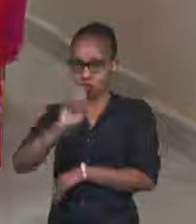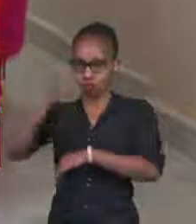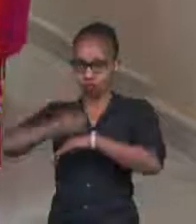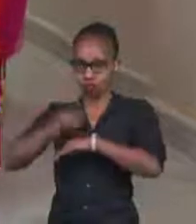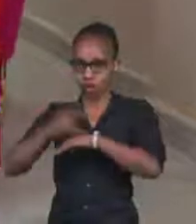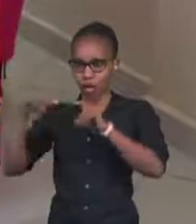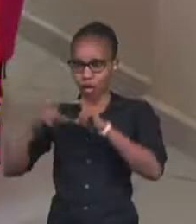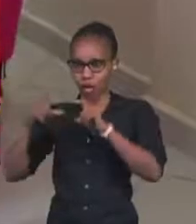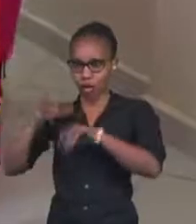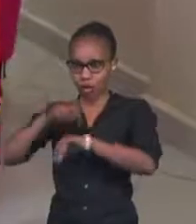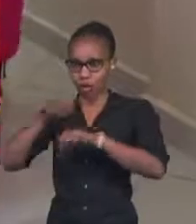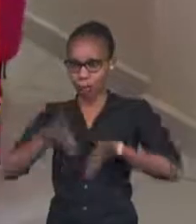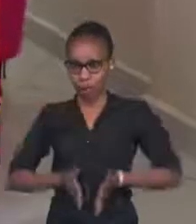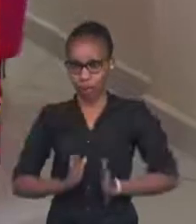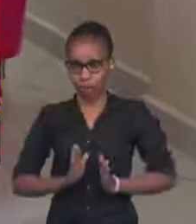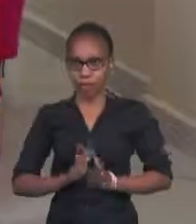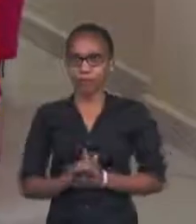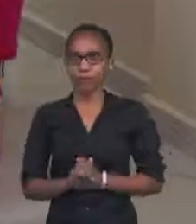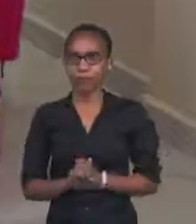card during giving birth.